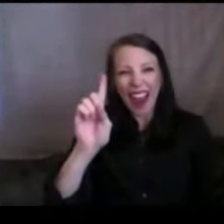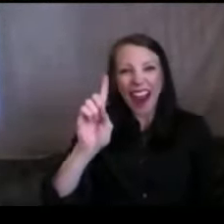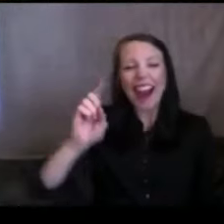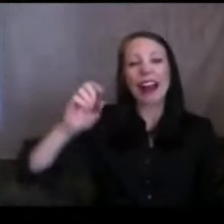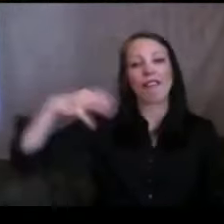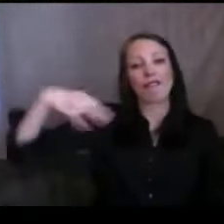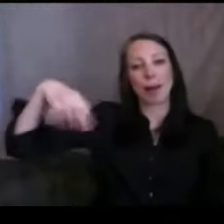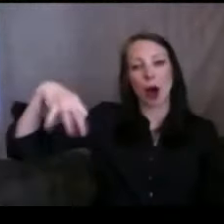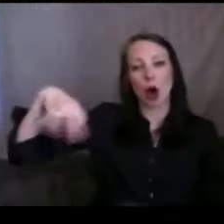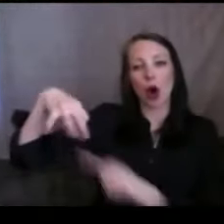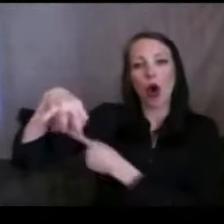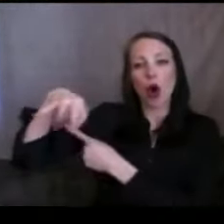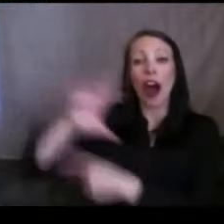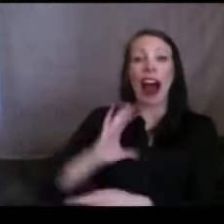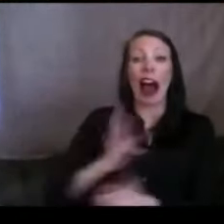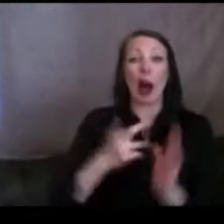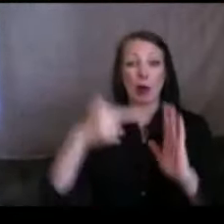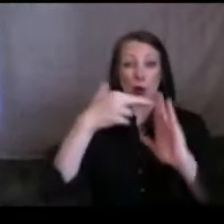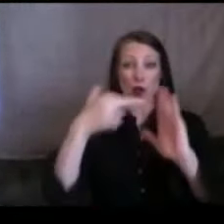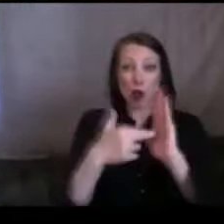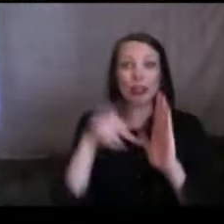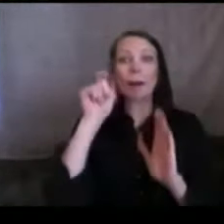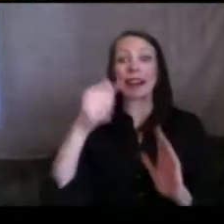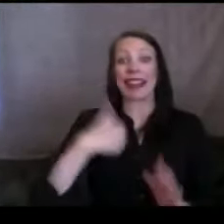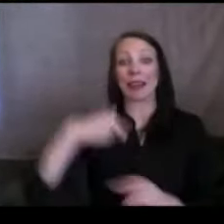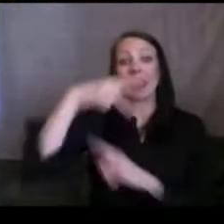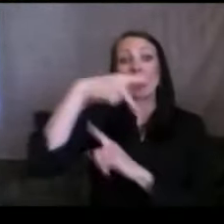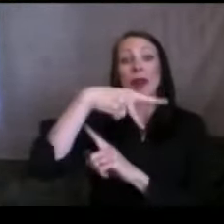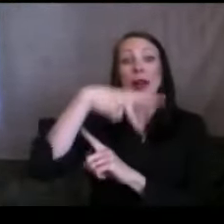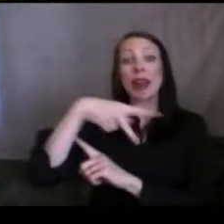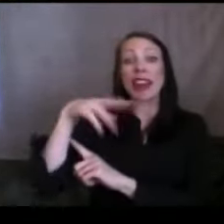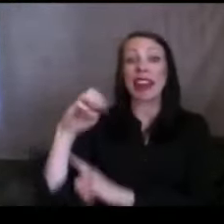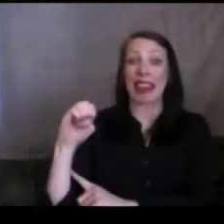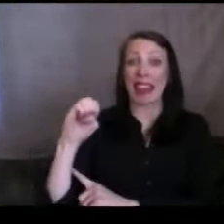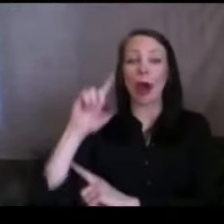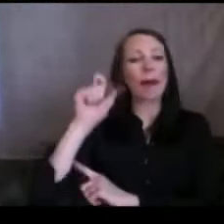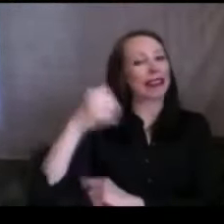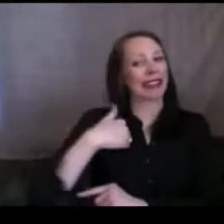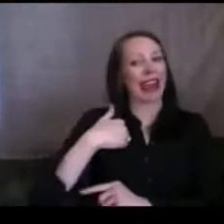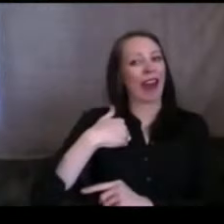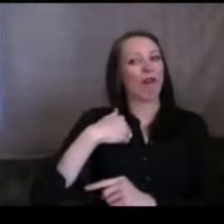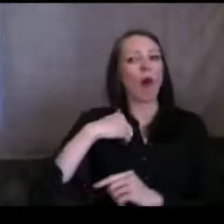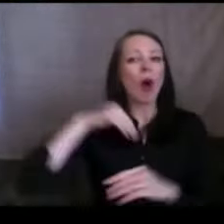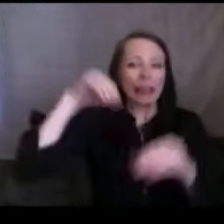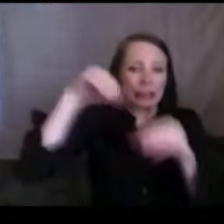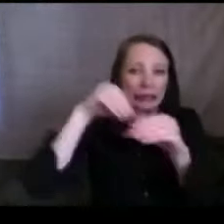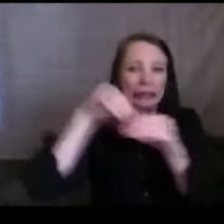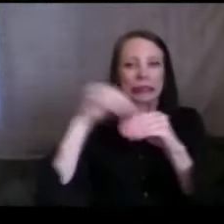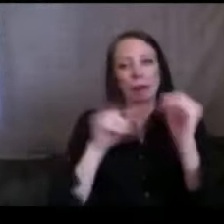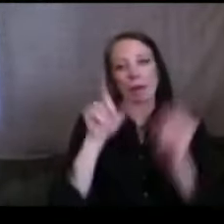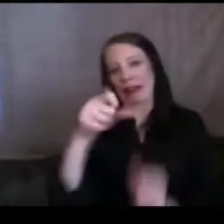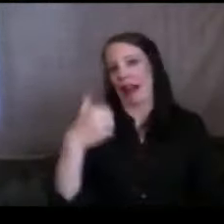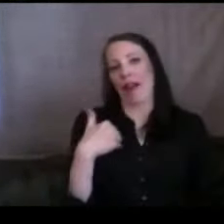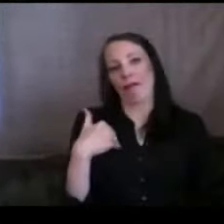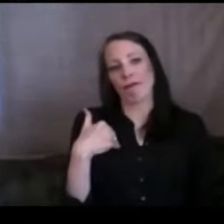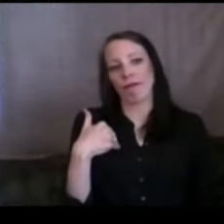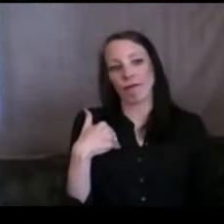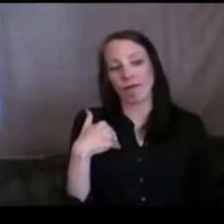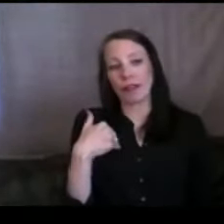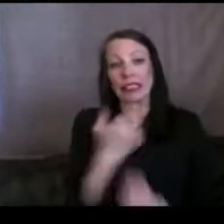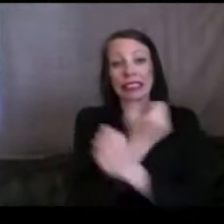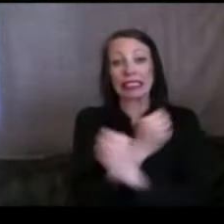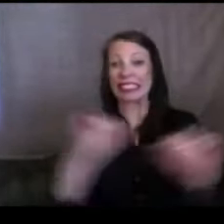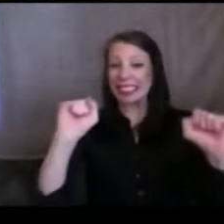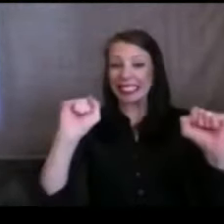it's our current protocol to wear personal protective equipment at all times while inside the facility. Safety first is our